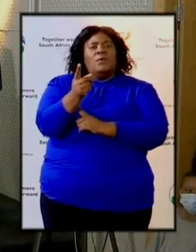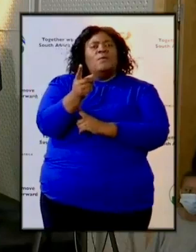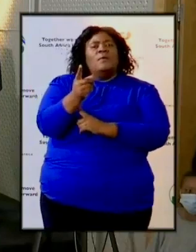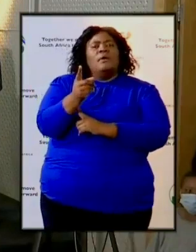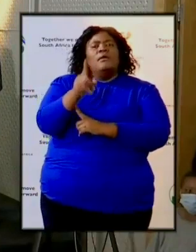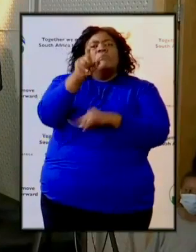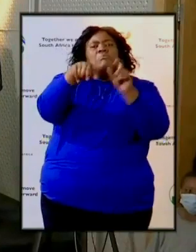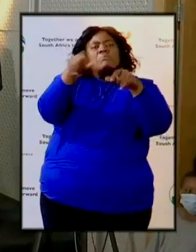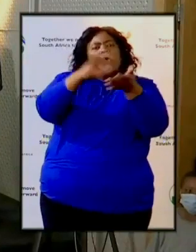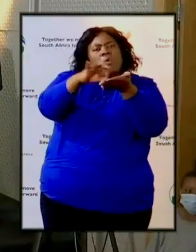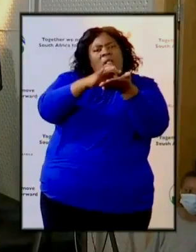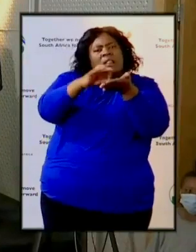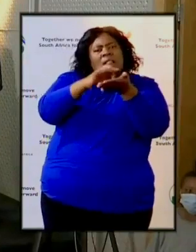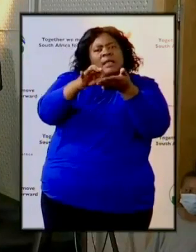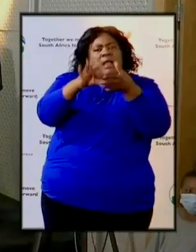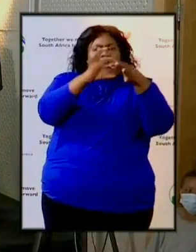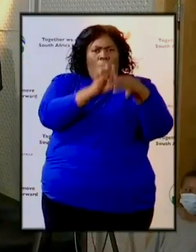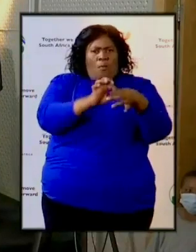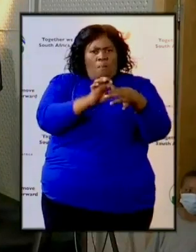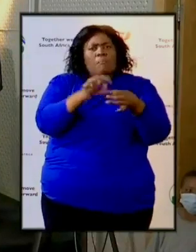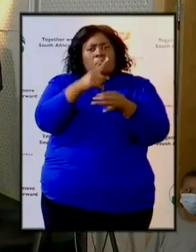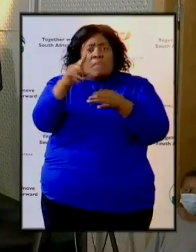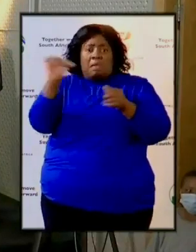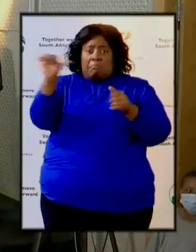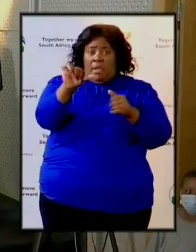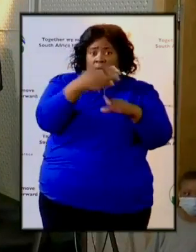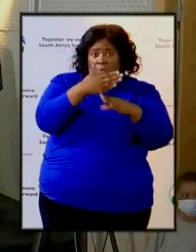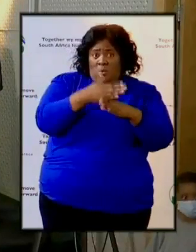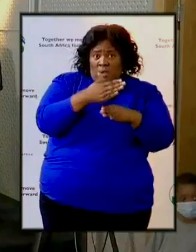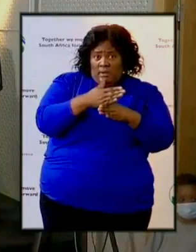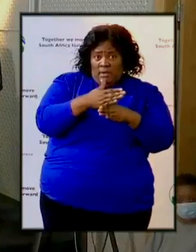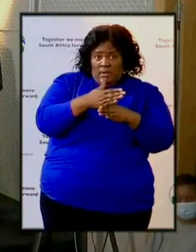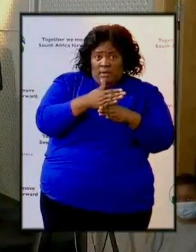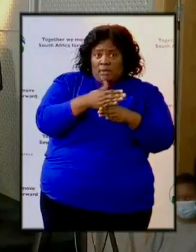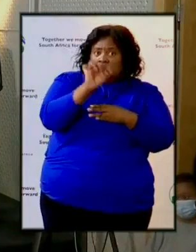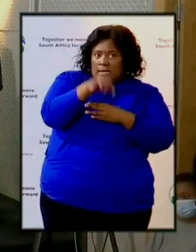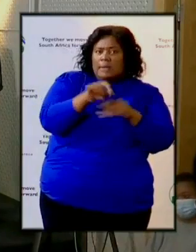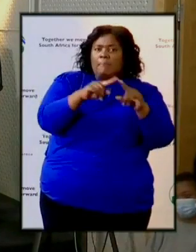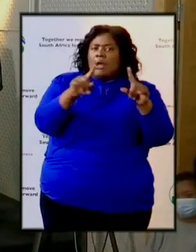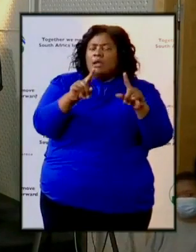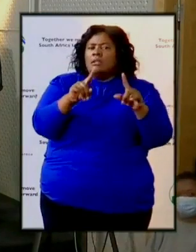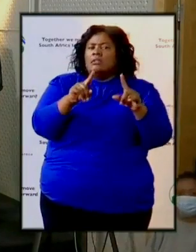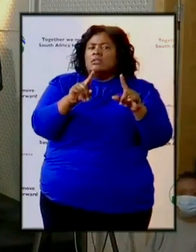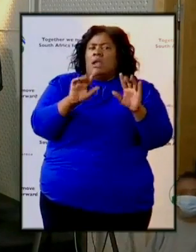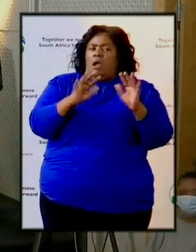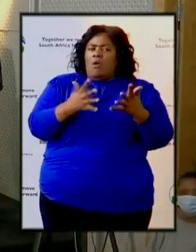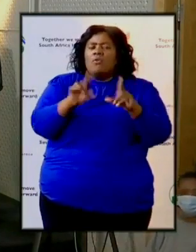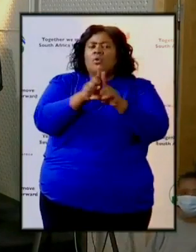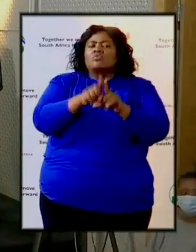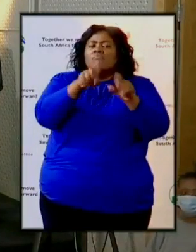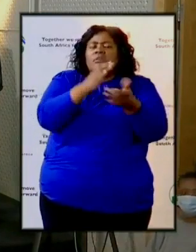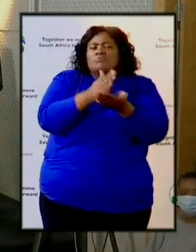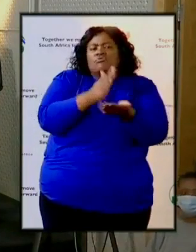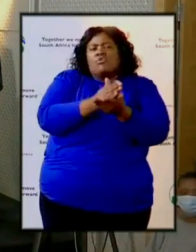and if so, under what regulations and circumstances? Please provide all necessary details. Also, what precautions should be taken